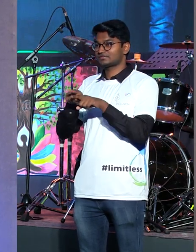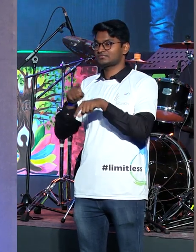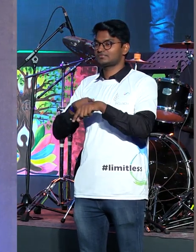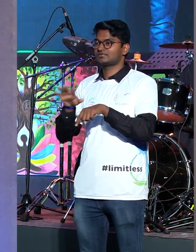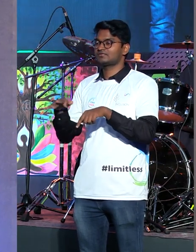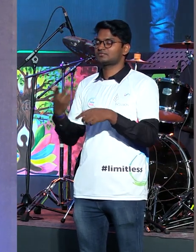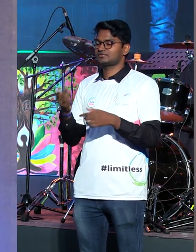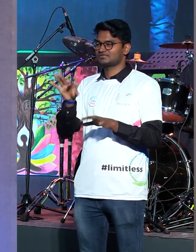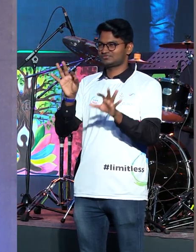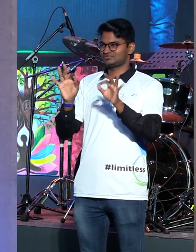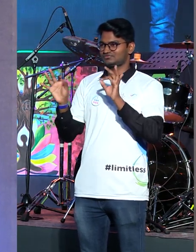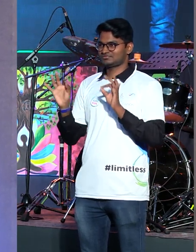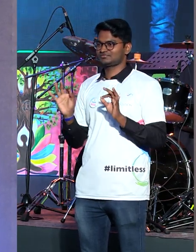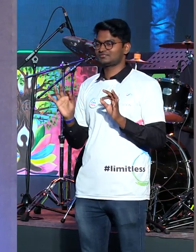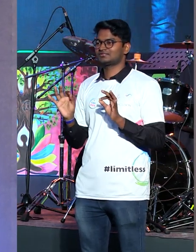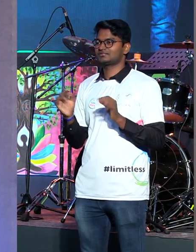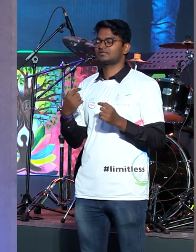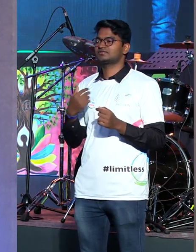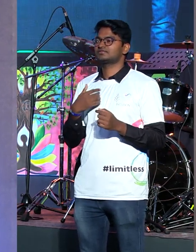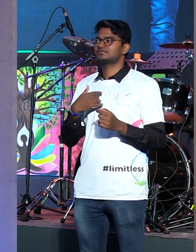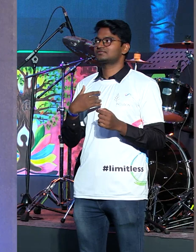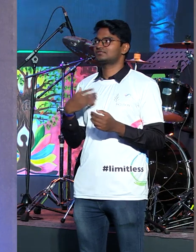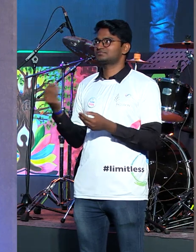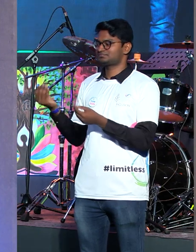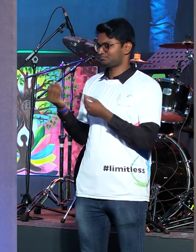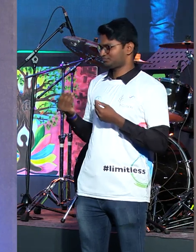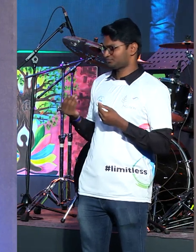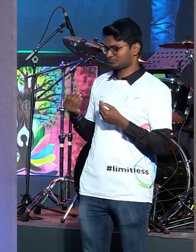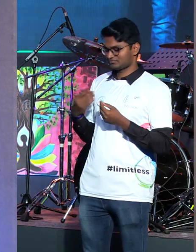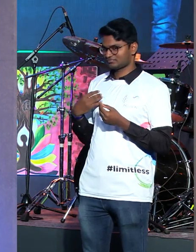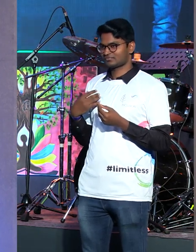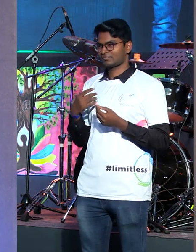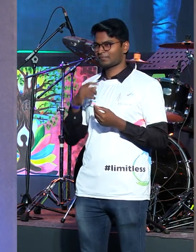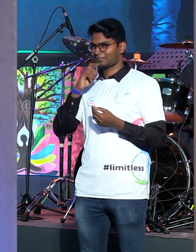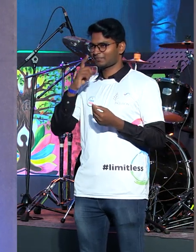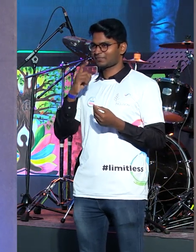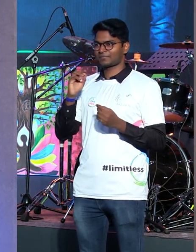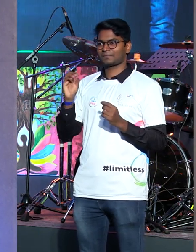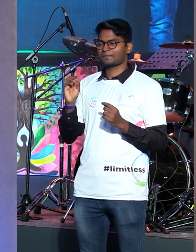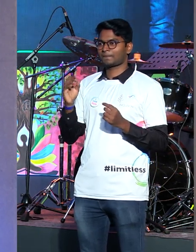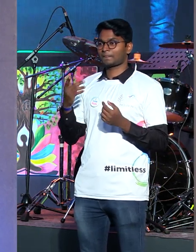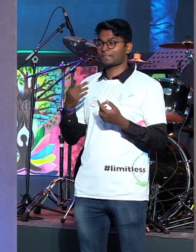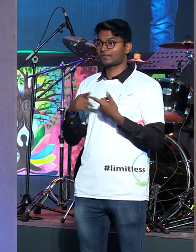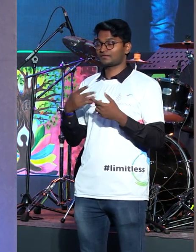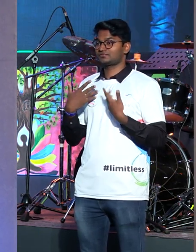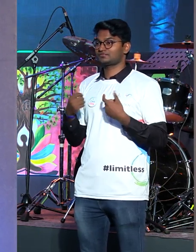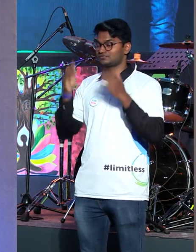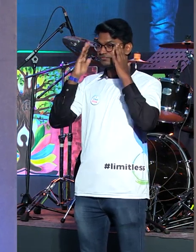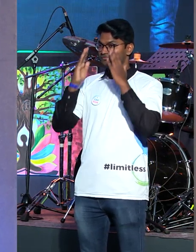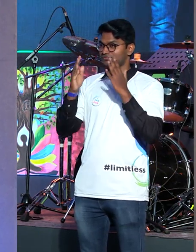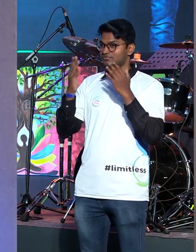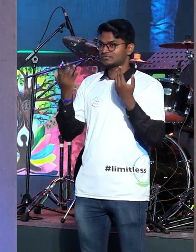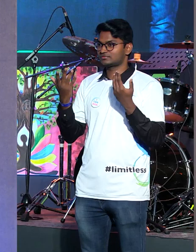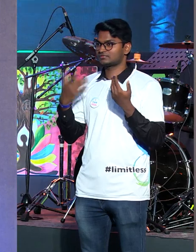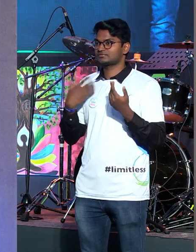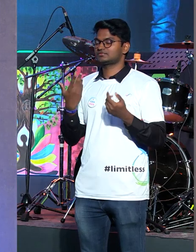And I would say that I don't take that as a compliment anymore because I also want to focus like most men do. You know, they are more compartmentalized when